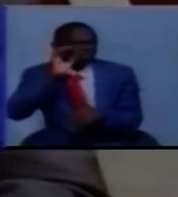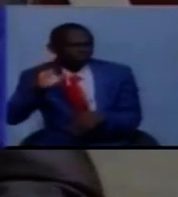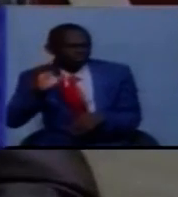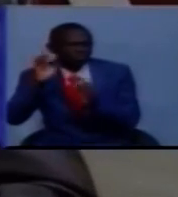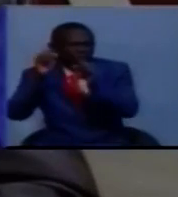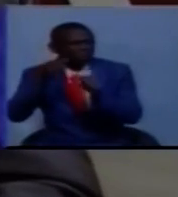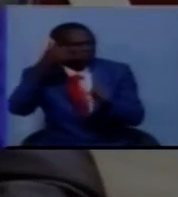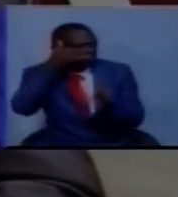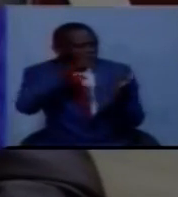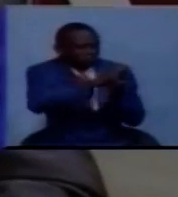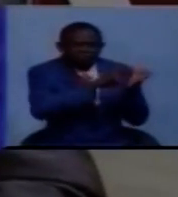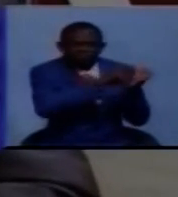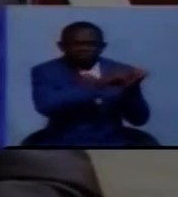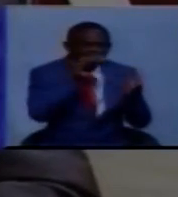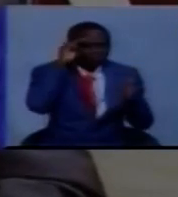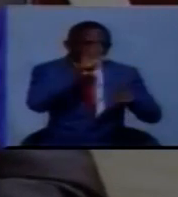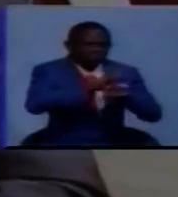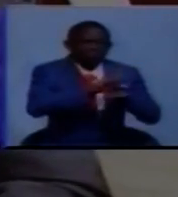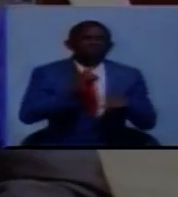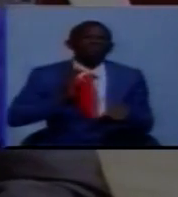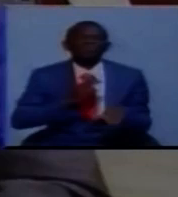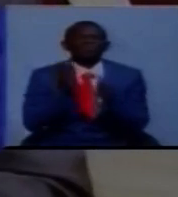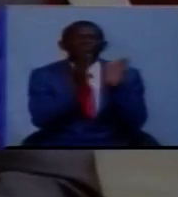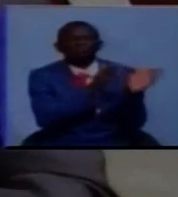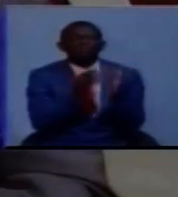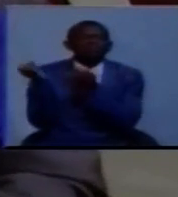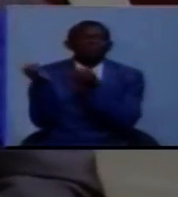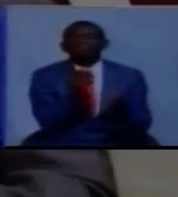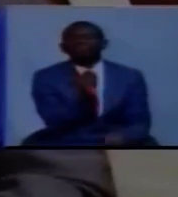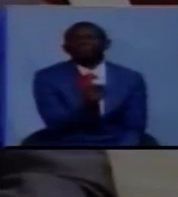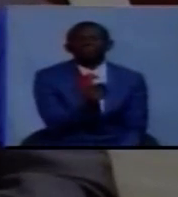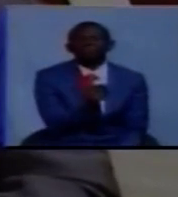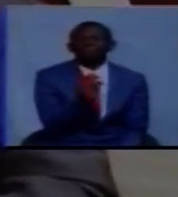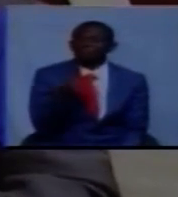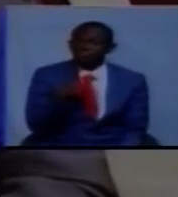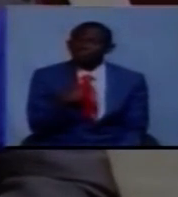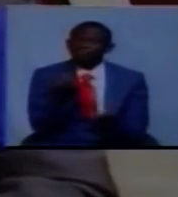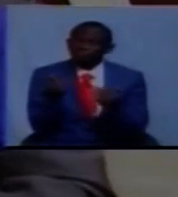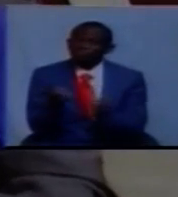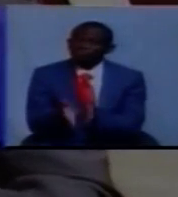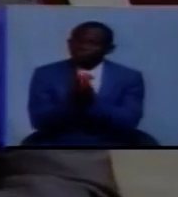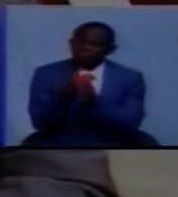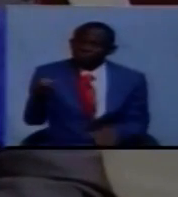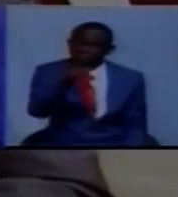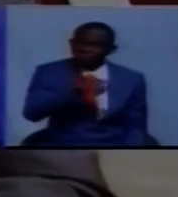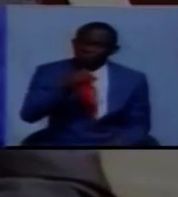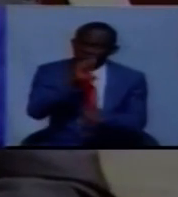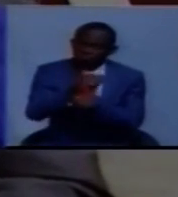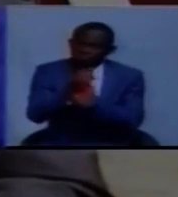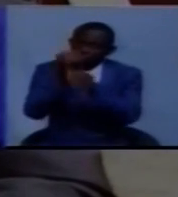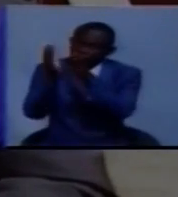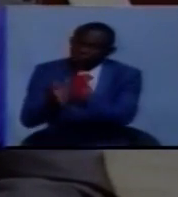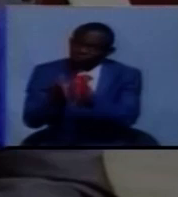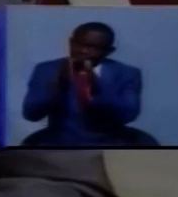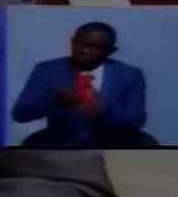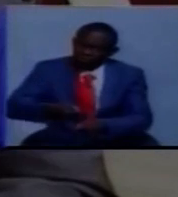to the workers themselves that they are the best labor inspectors. It is like a thief. If a thief comes into your house, it's the policeman who will not guess that